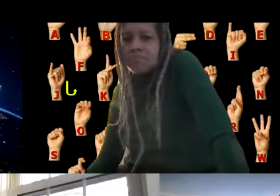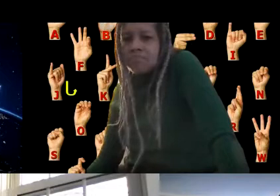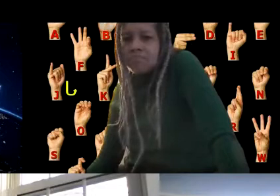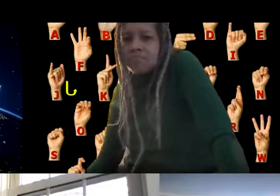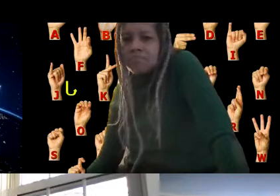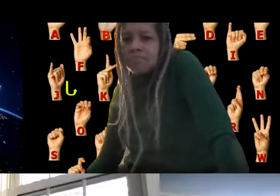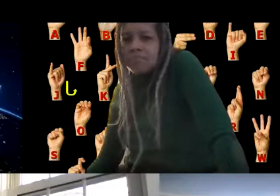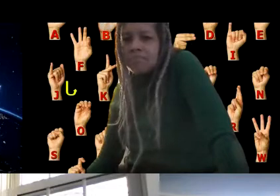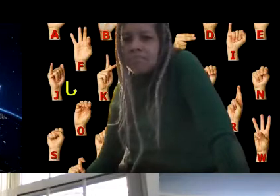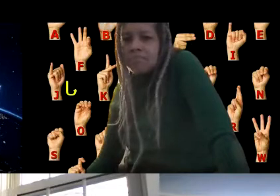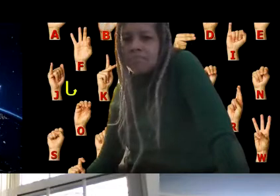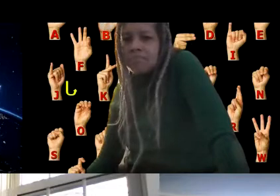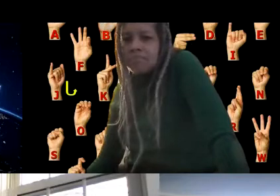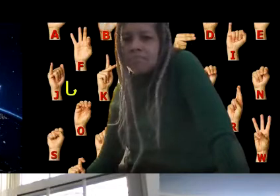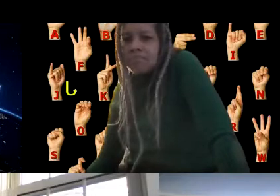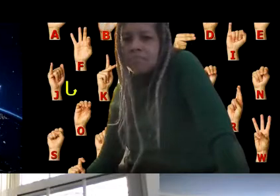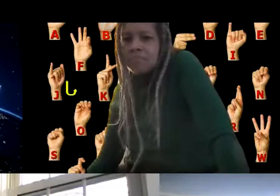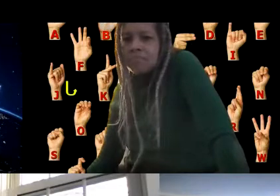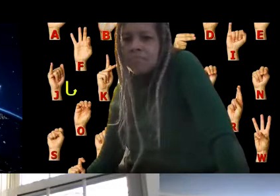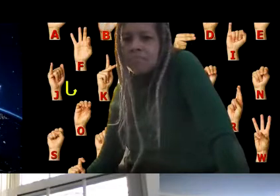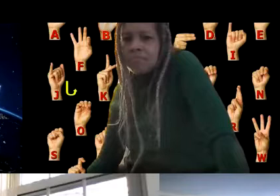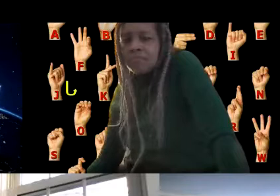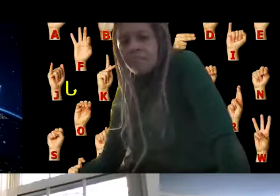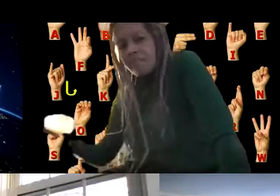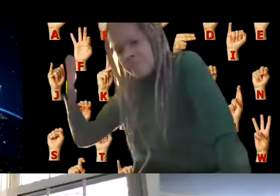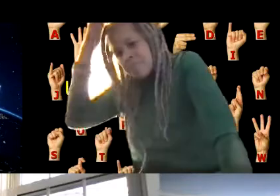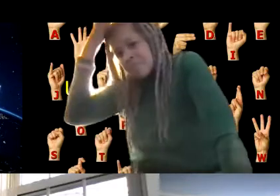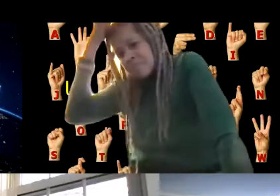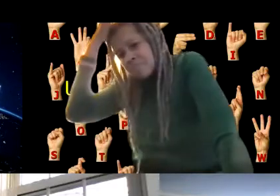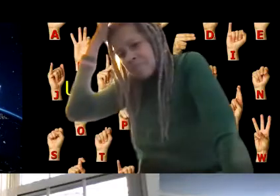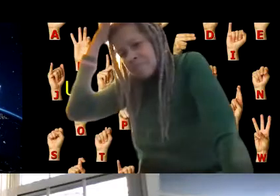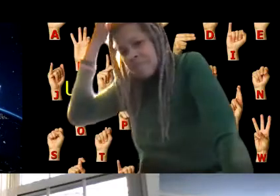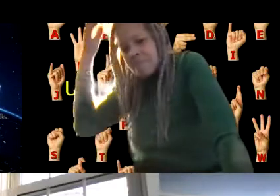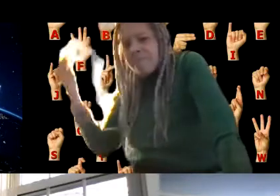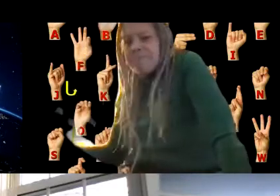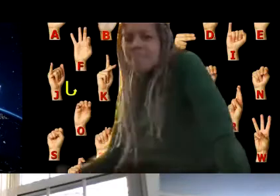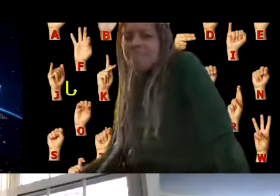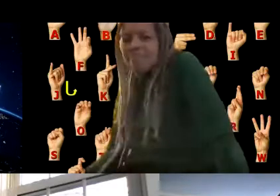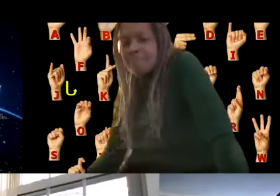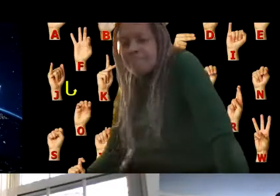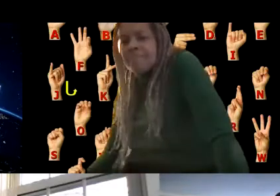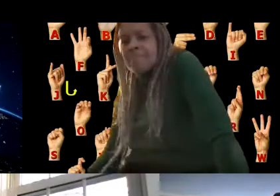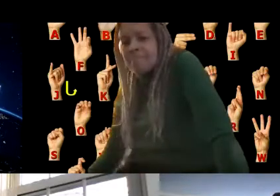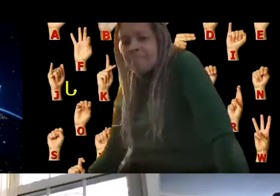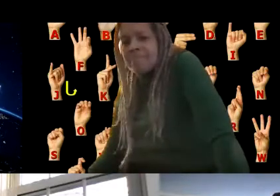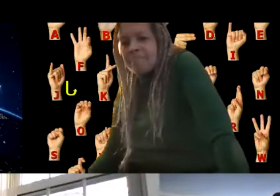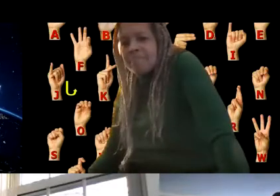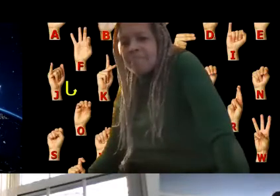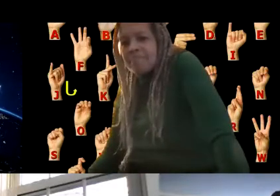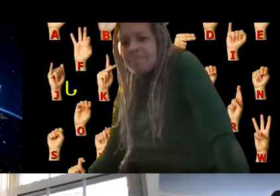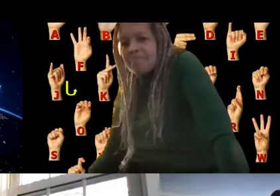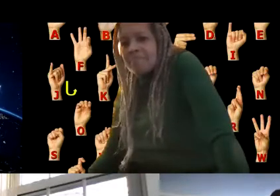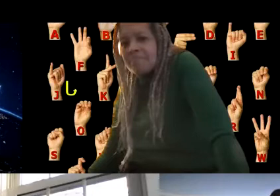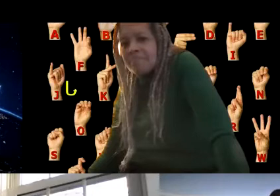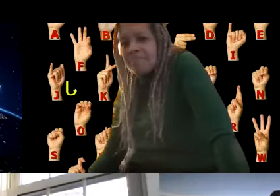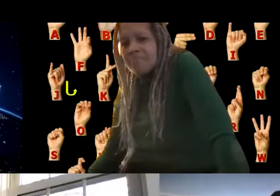about you can now speak to anybody in the world in about 1 second. Well, not anybody in the world. You can speak